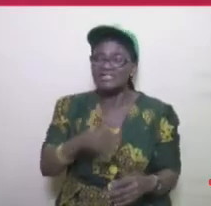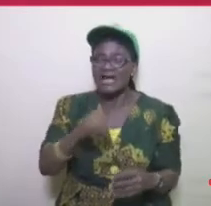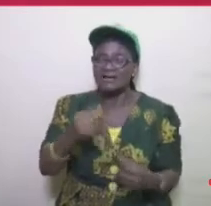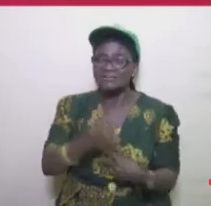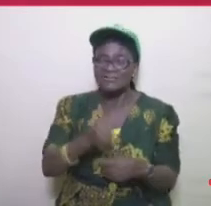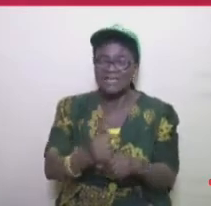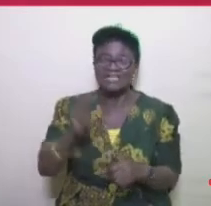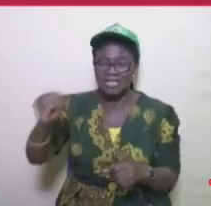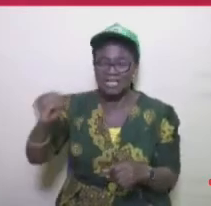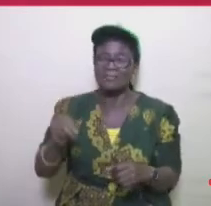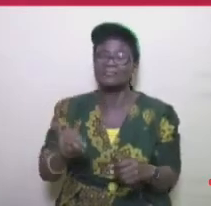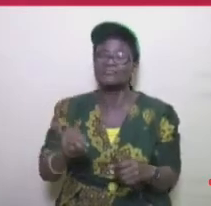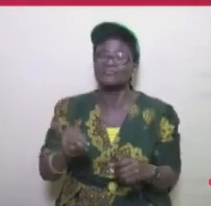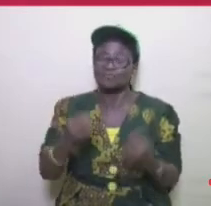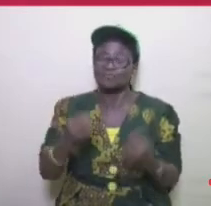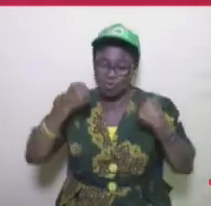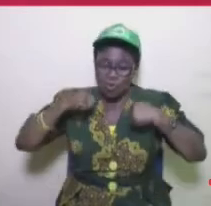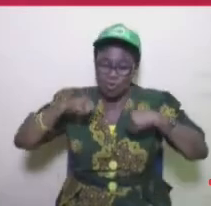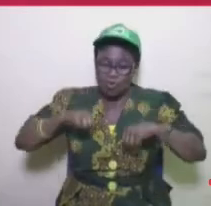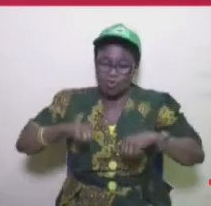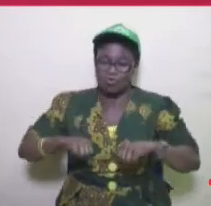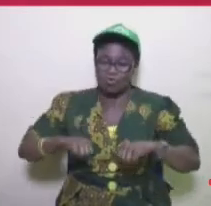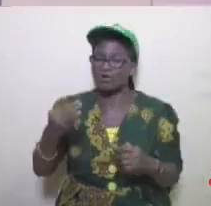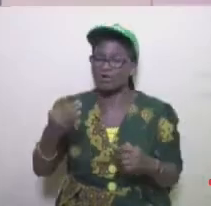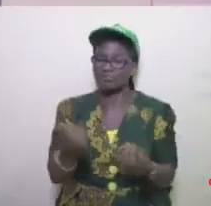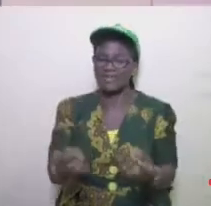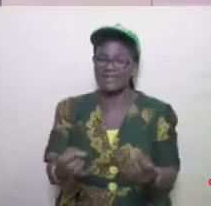colors. Coat of many colors.